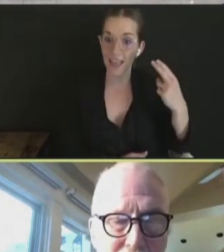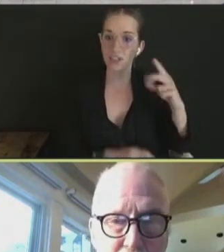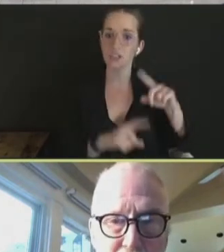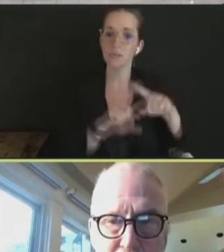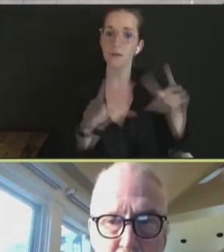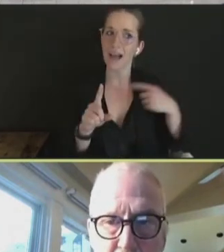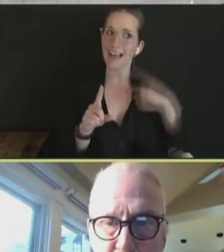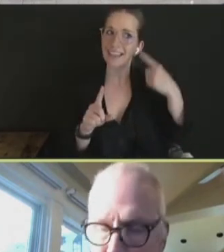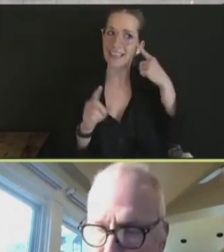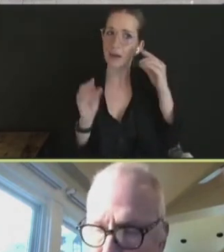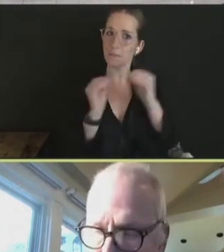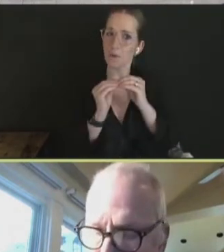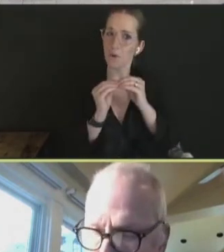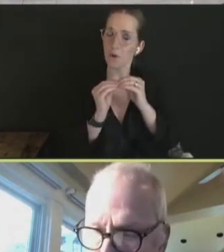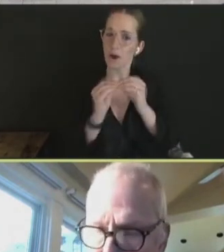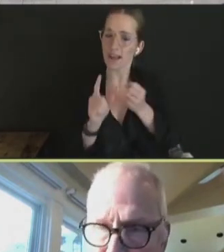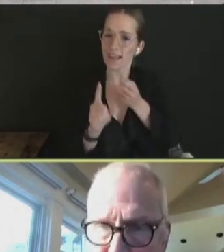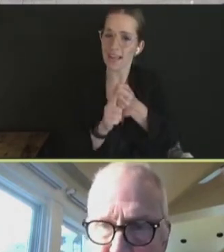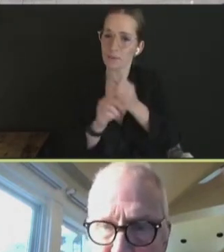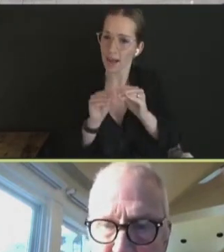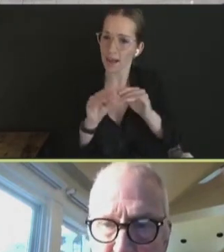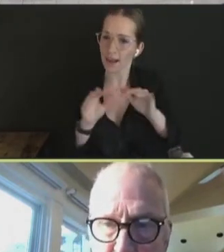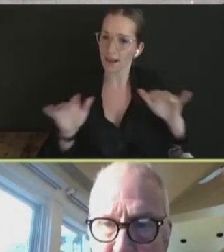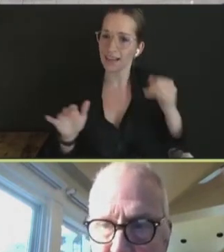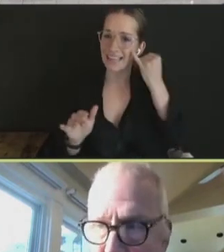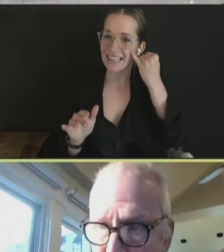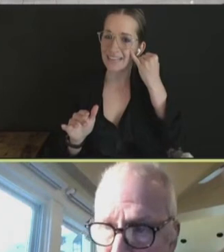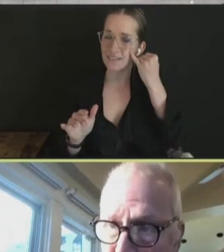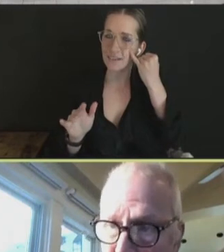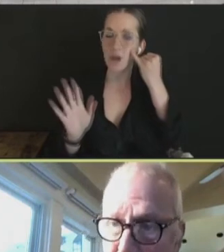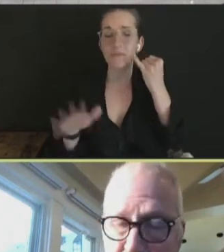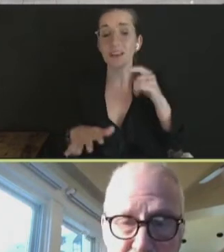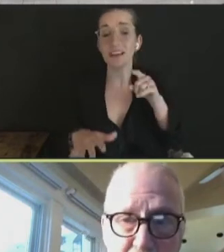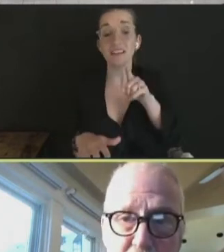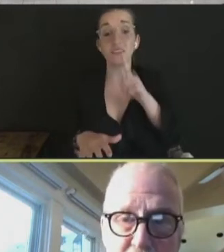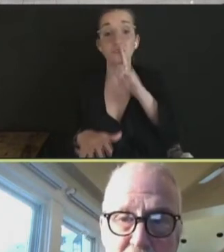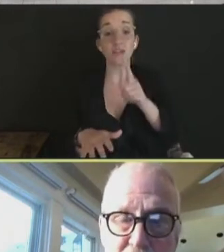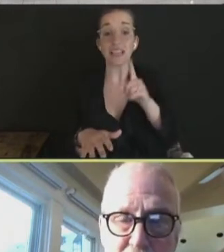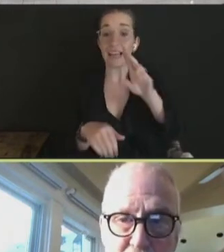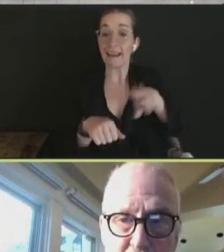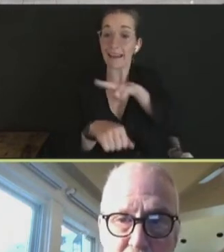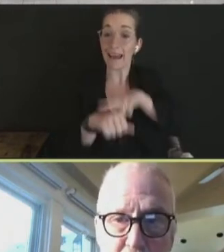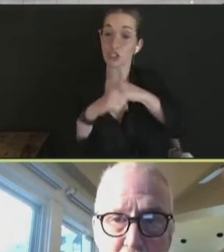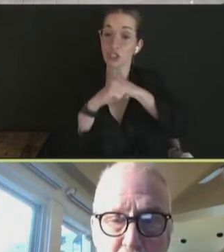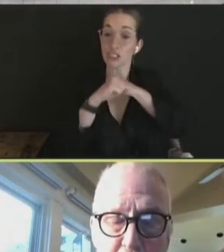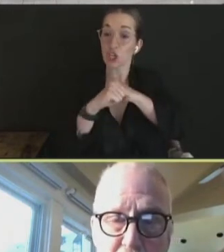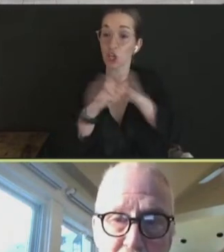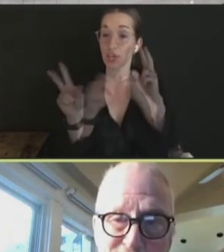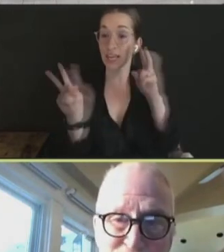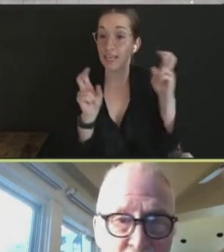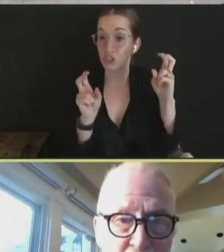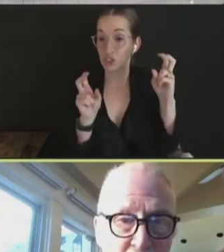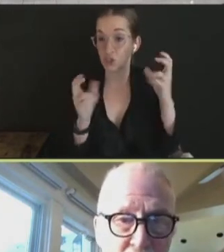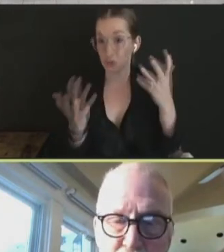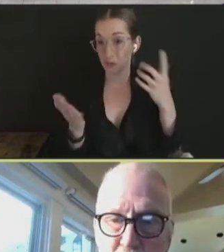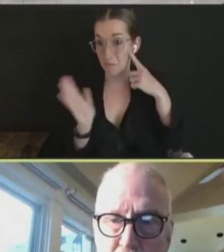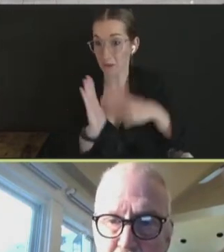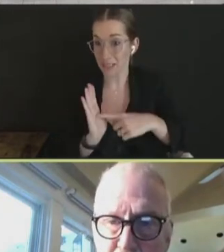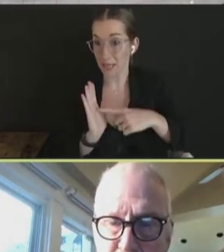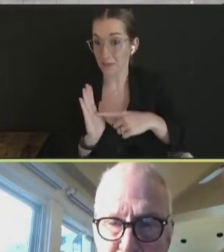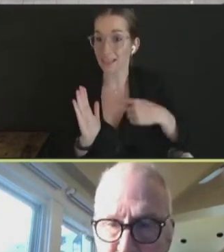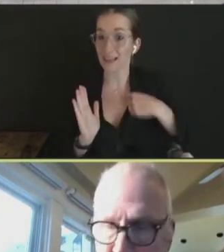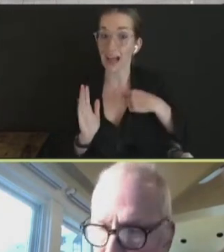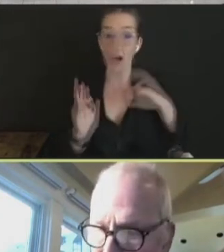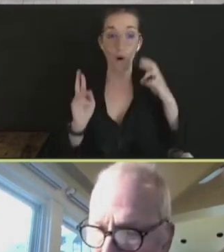more impactful if it would, this is really a national security issue, for example, and I would hope that those sort